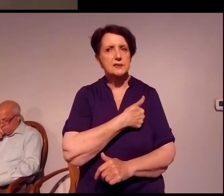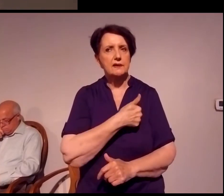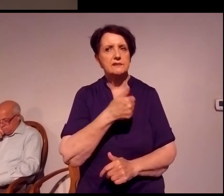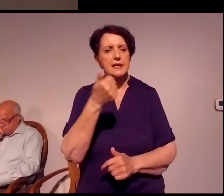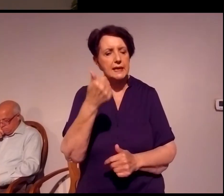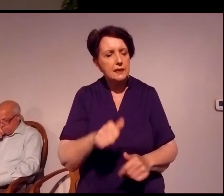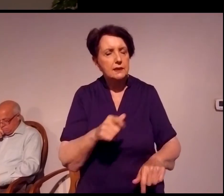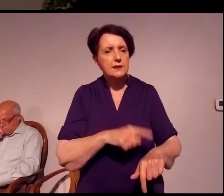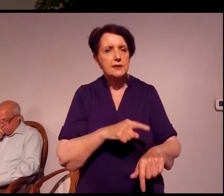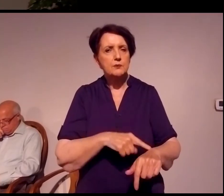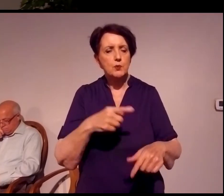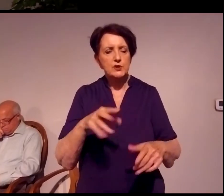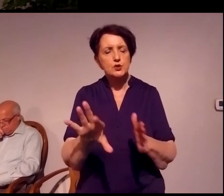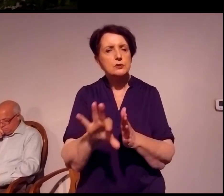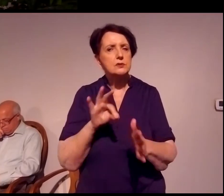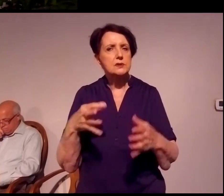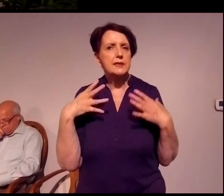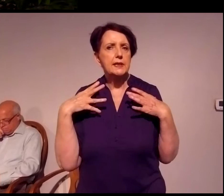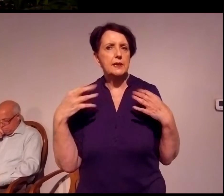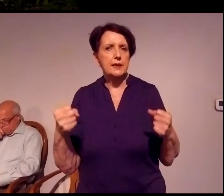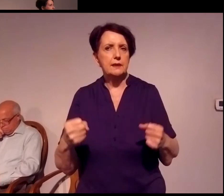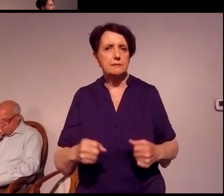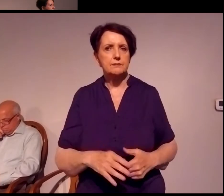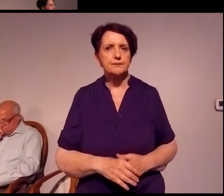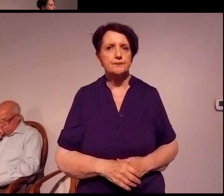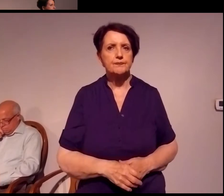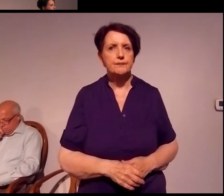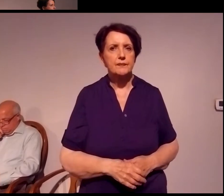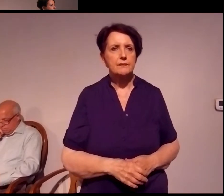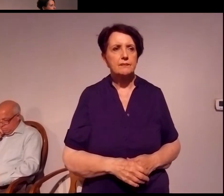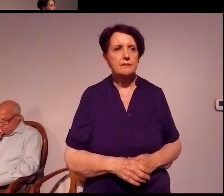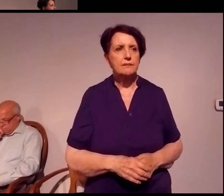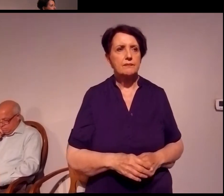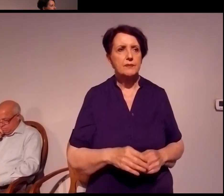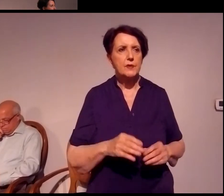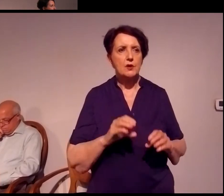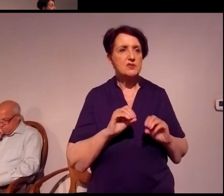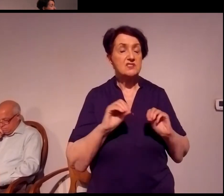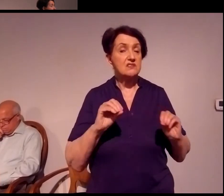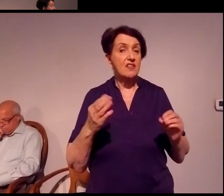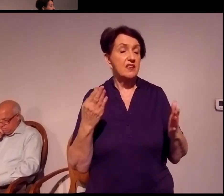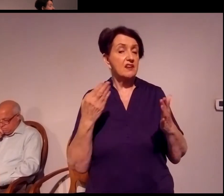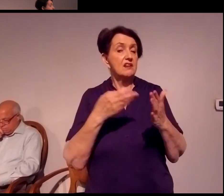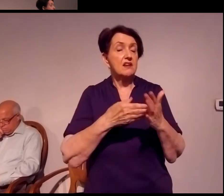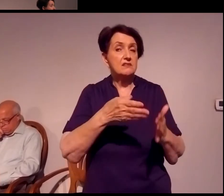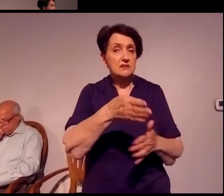anytime we choose to heal ourselves. There is nothing opposing God ever.